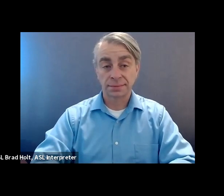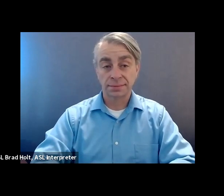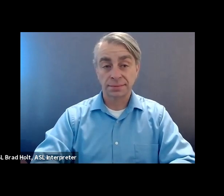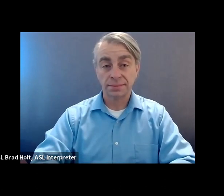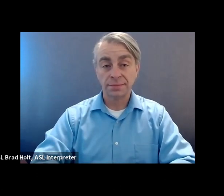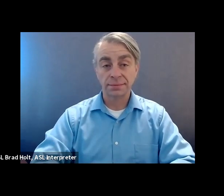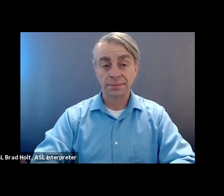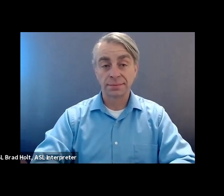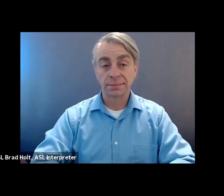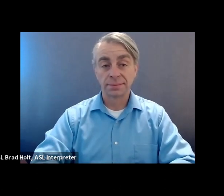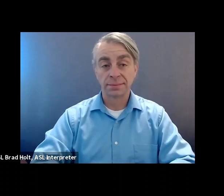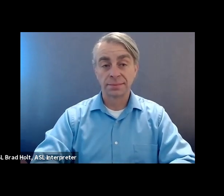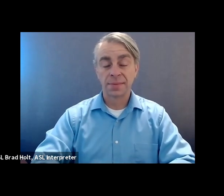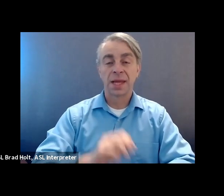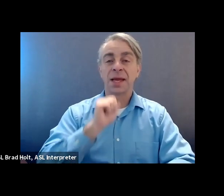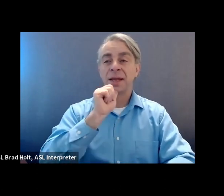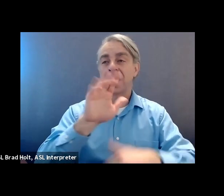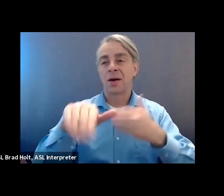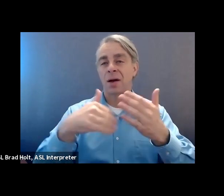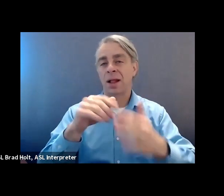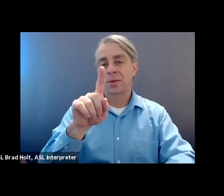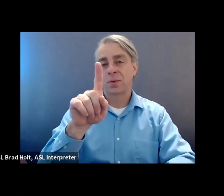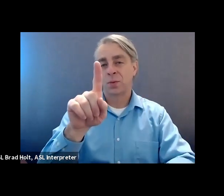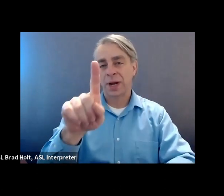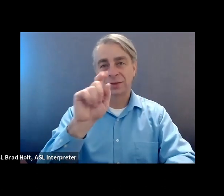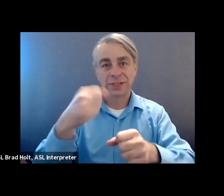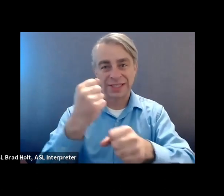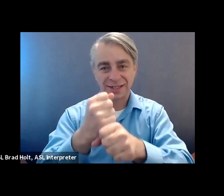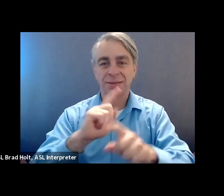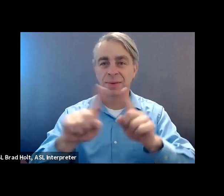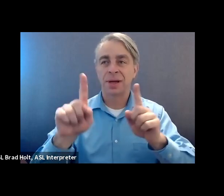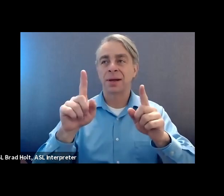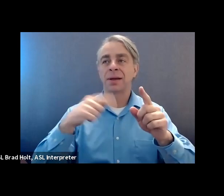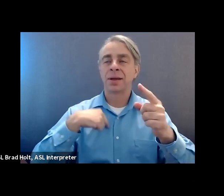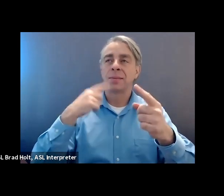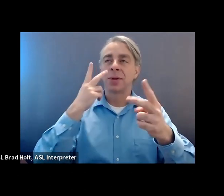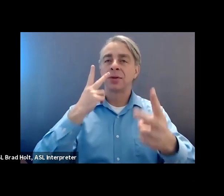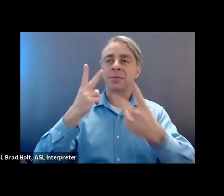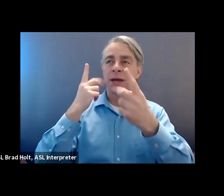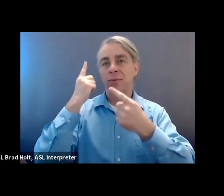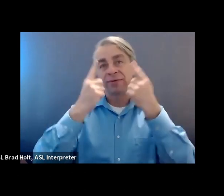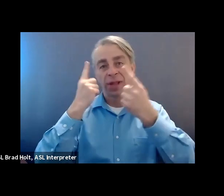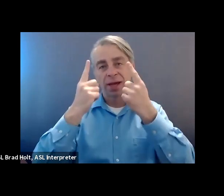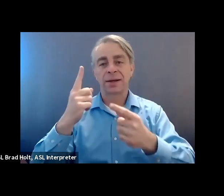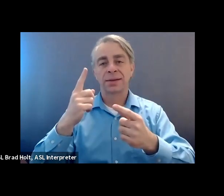entire 100 of them, as I reflect on this time, I have learned